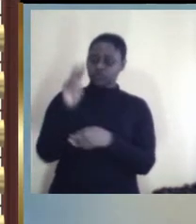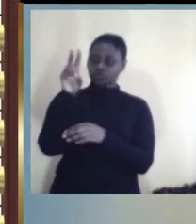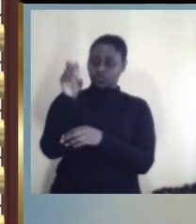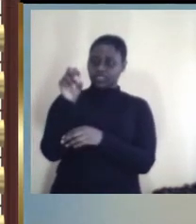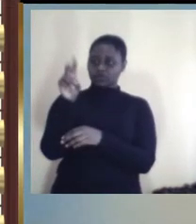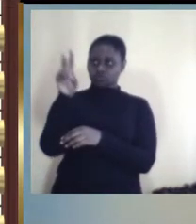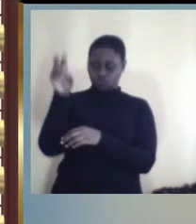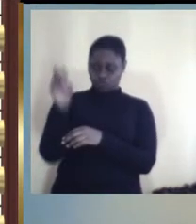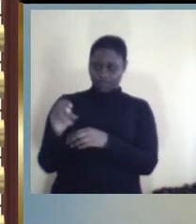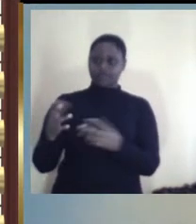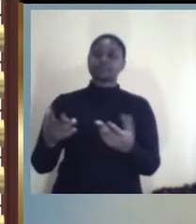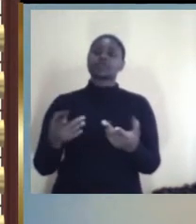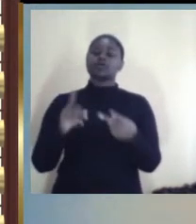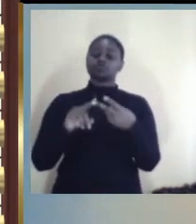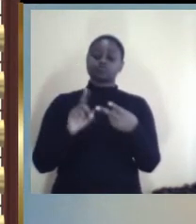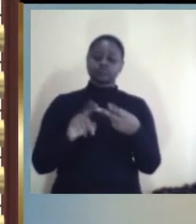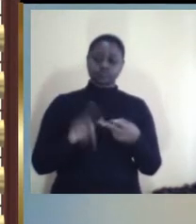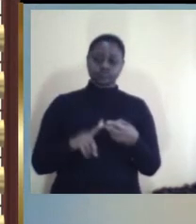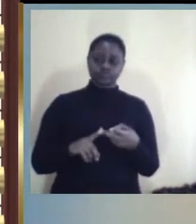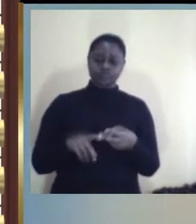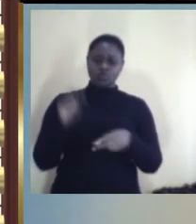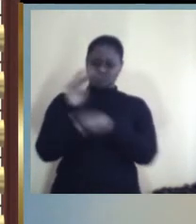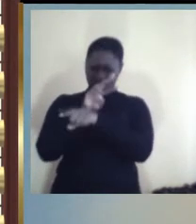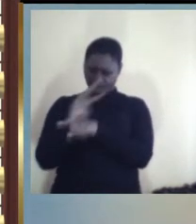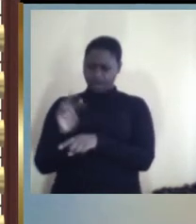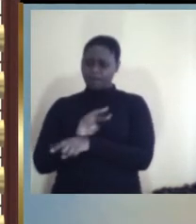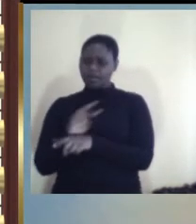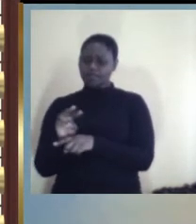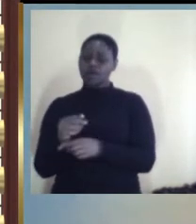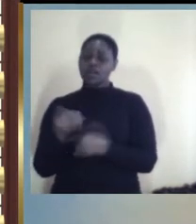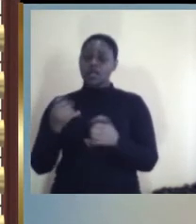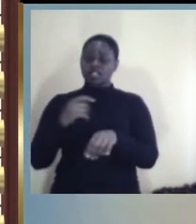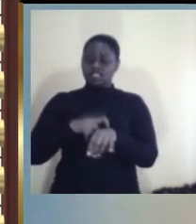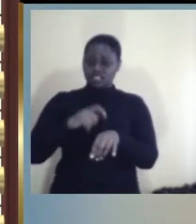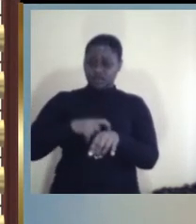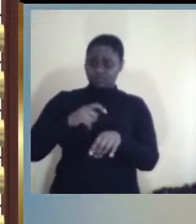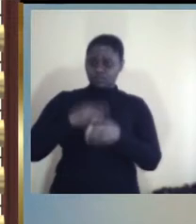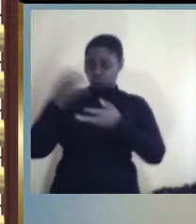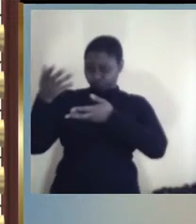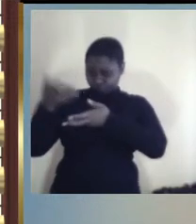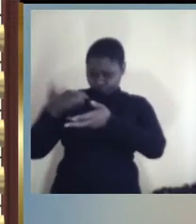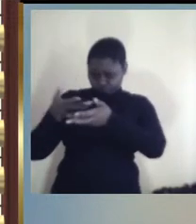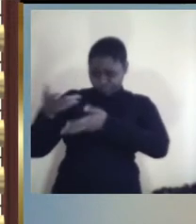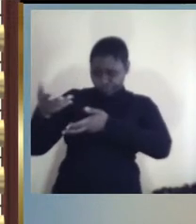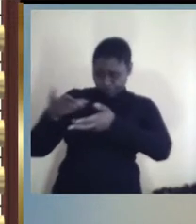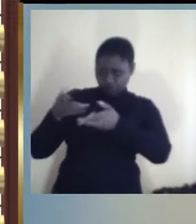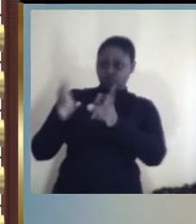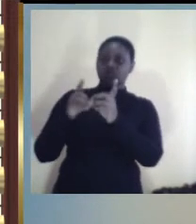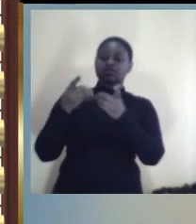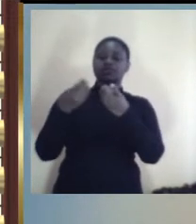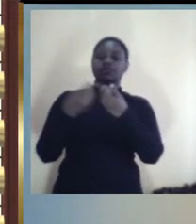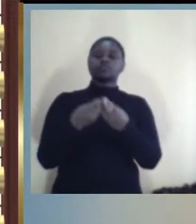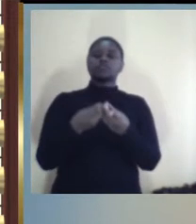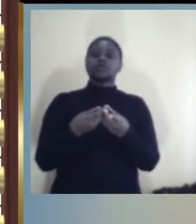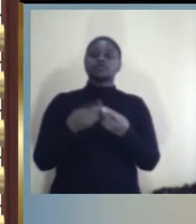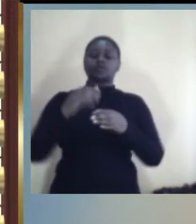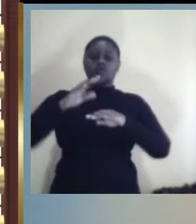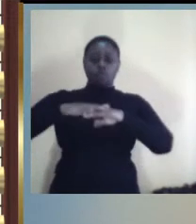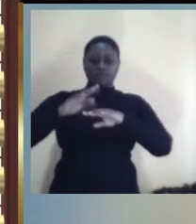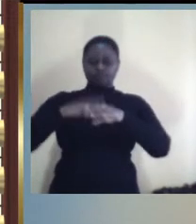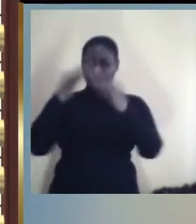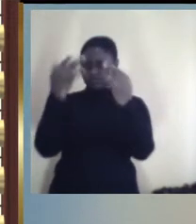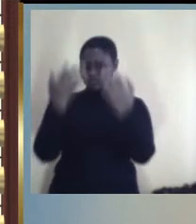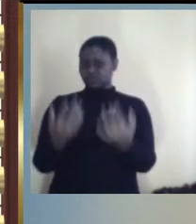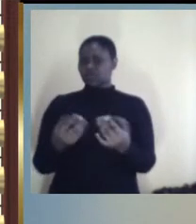2030. We also observed that by the time when we're engaging with the department on this budget,